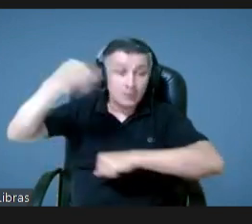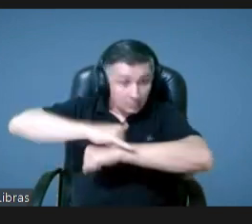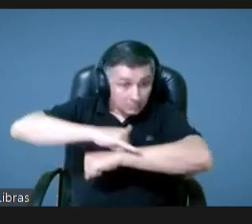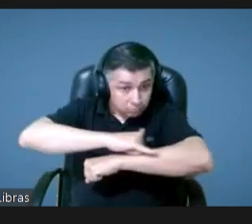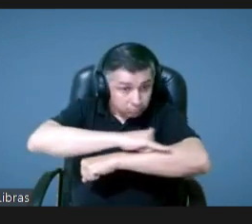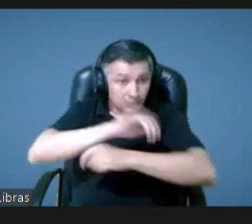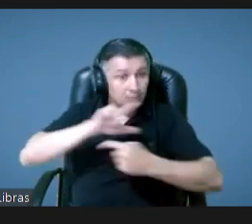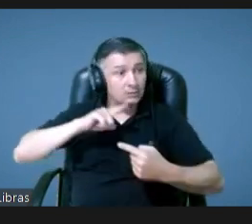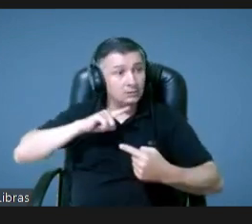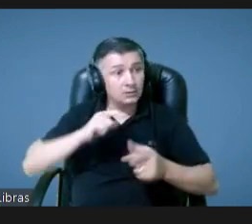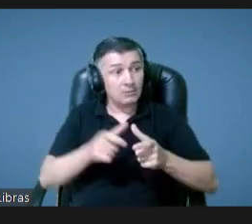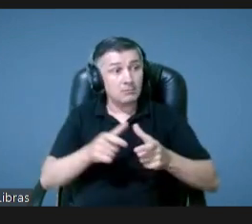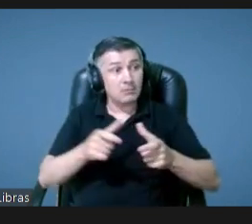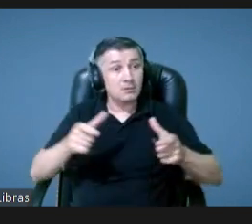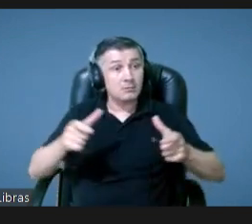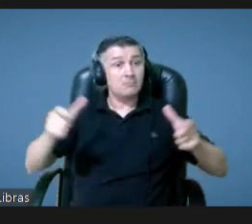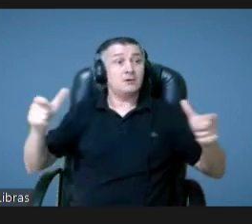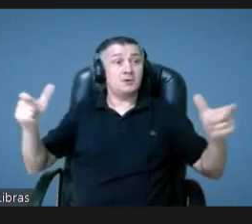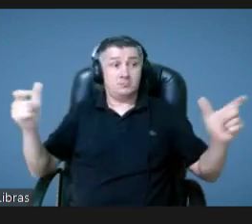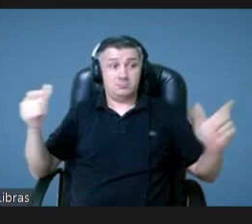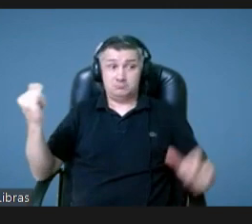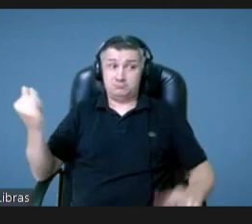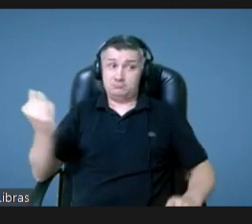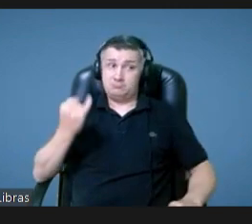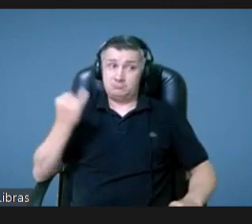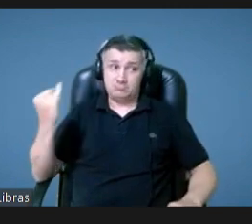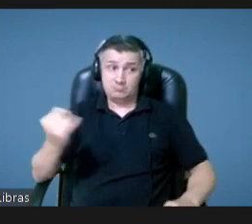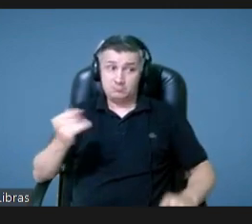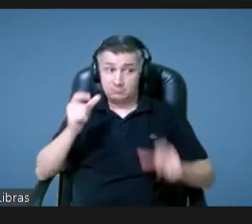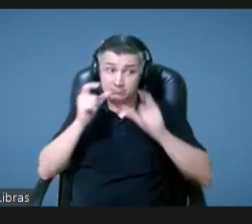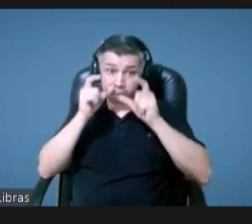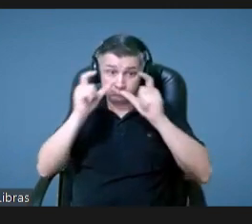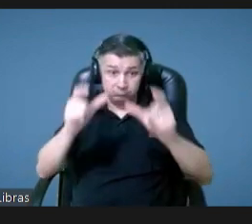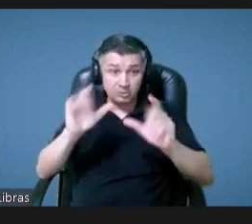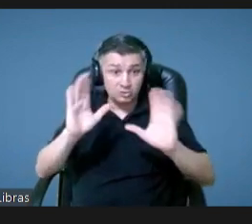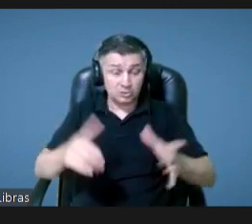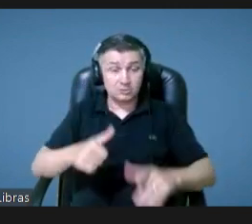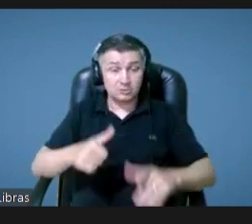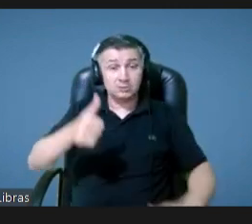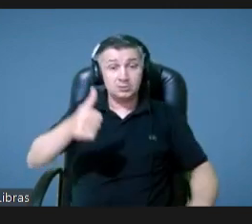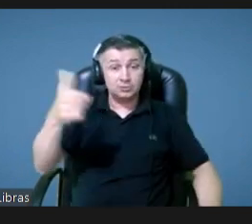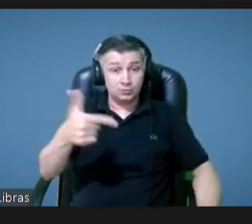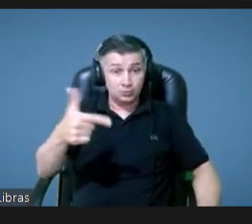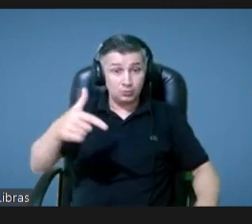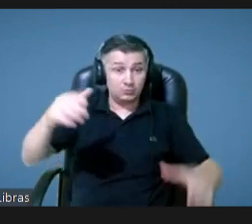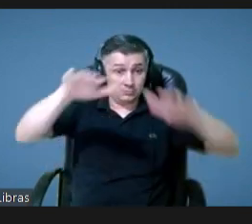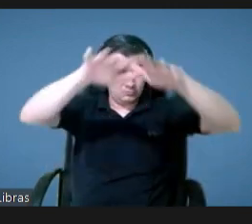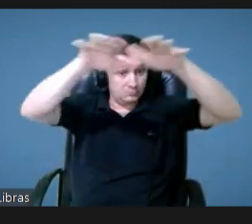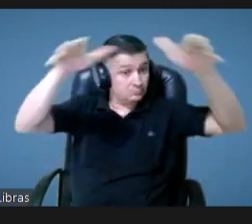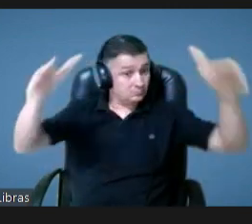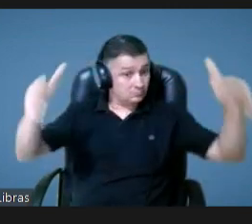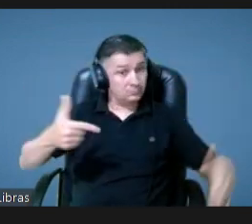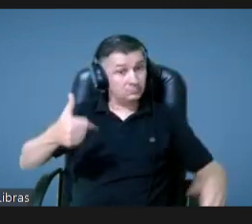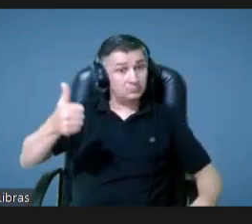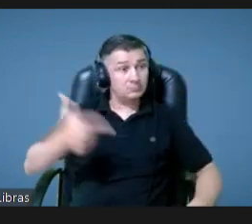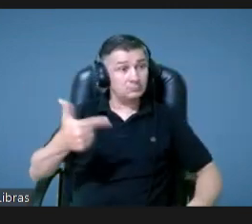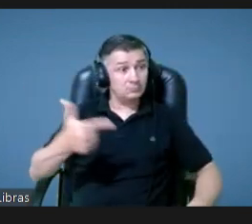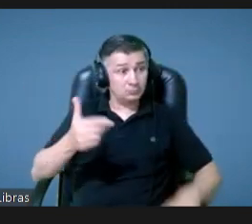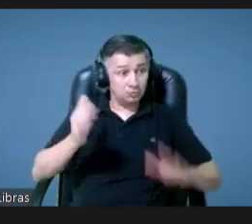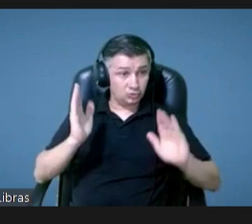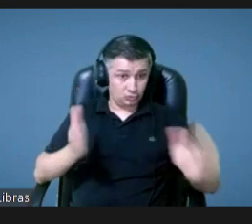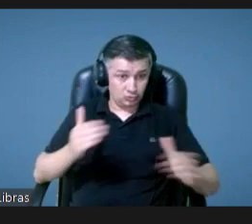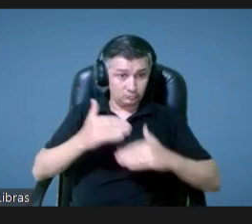the airport has been growing very fast. We